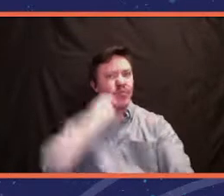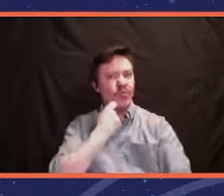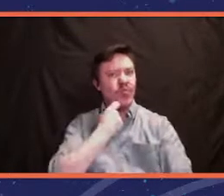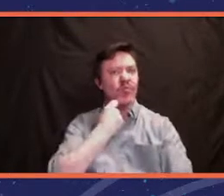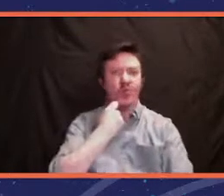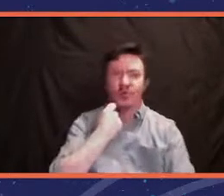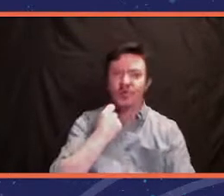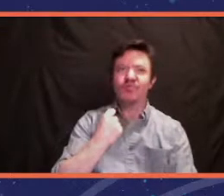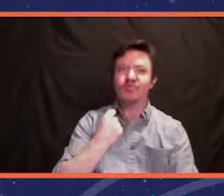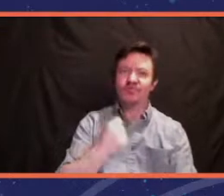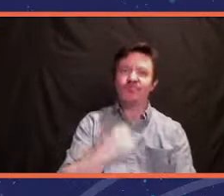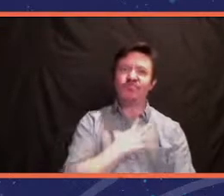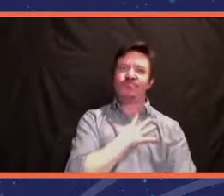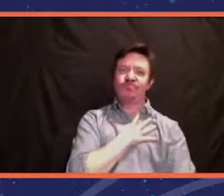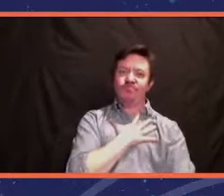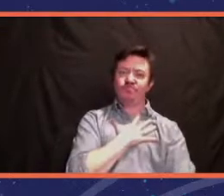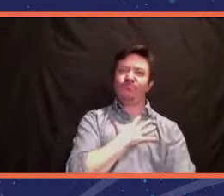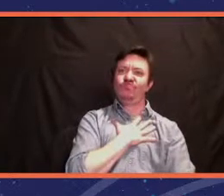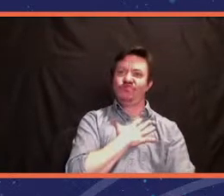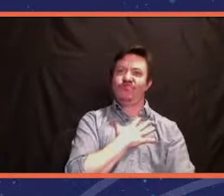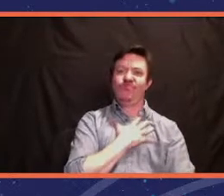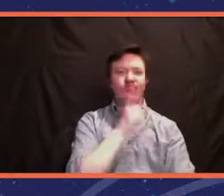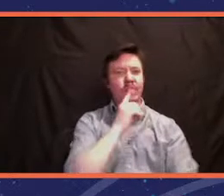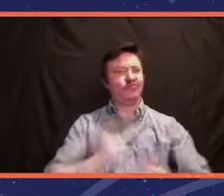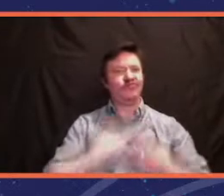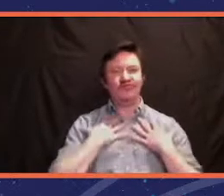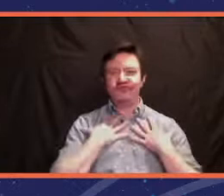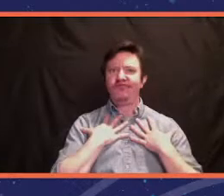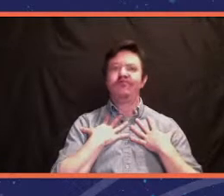always inspiring and always